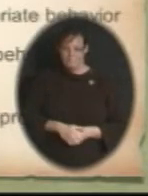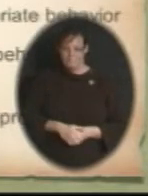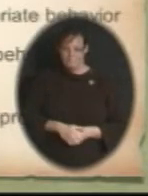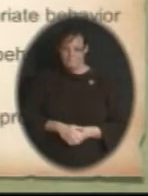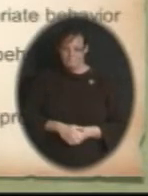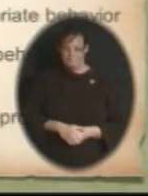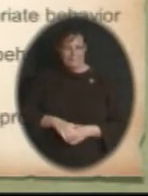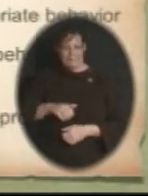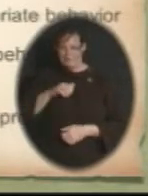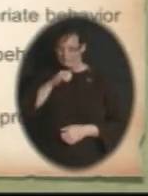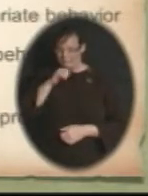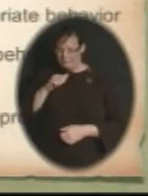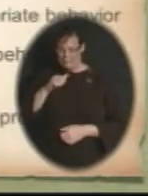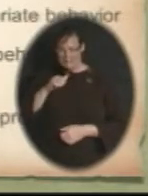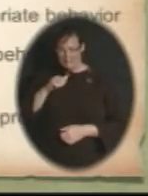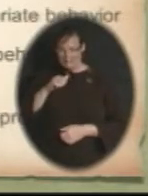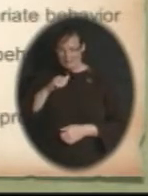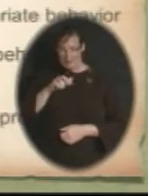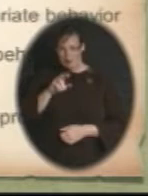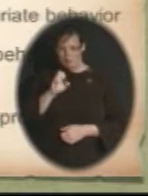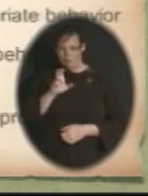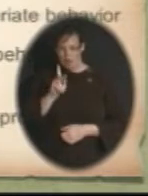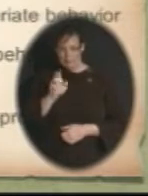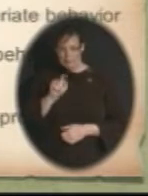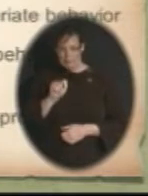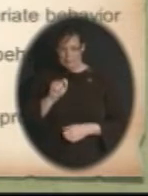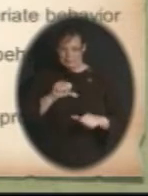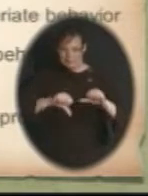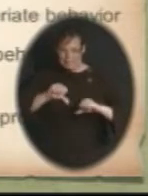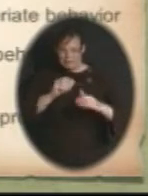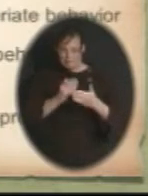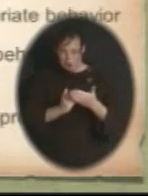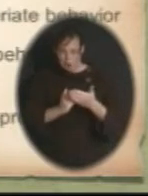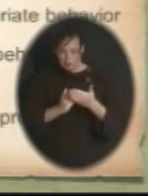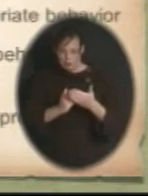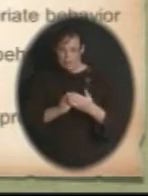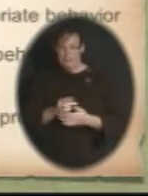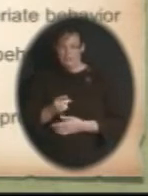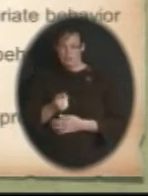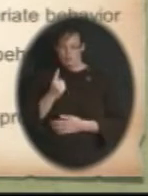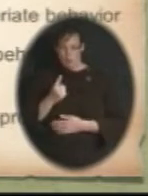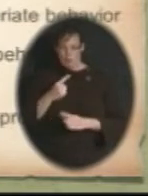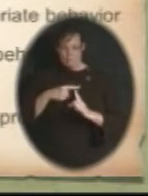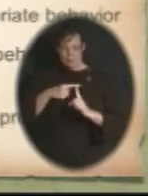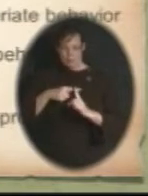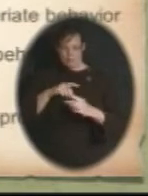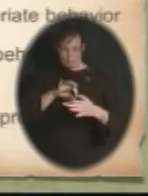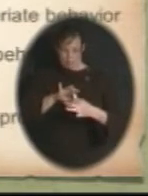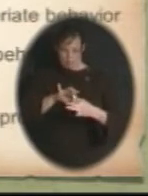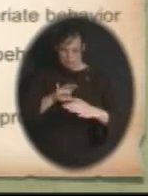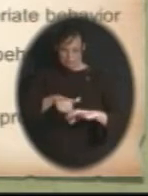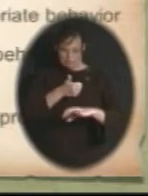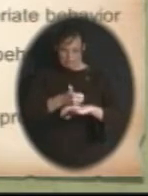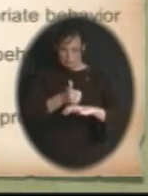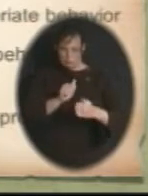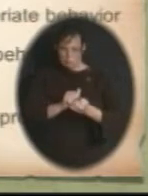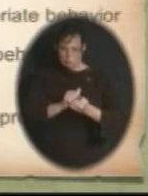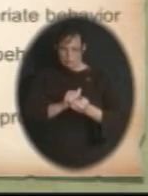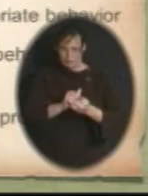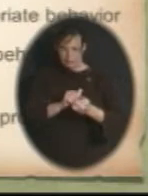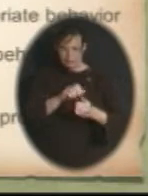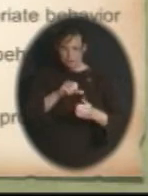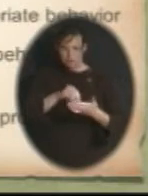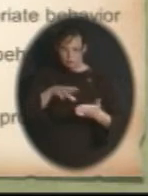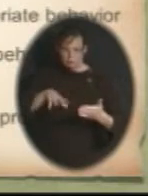Here's the not rocket science version of PBIS. This is what it is. It is one, positive relationships established with and among